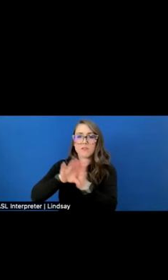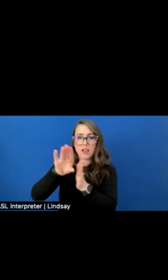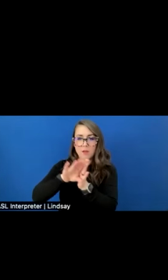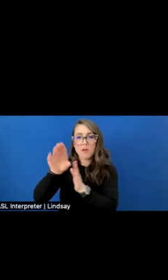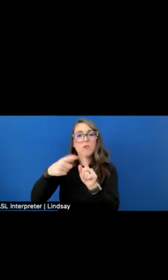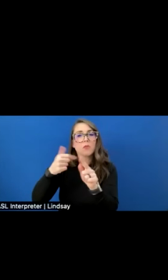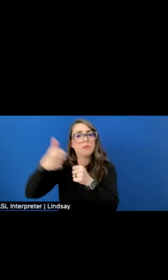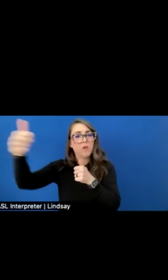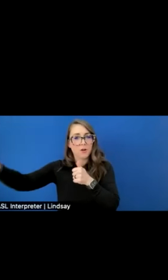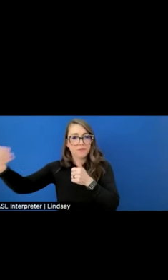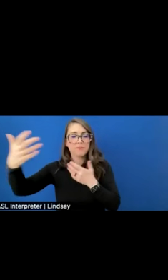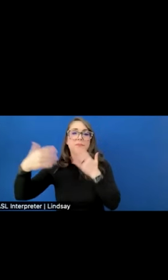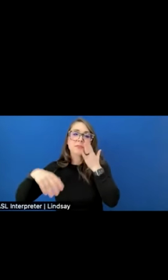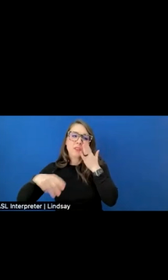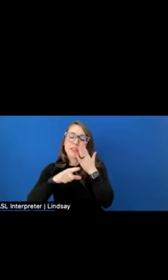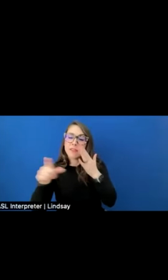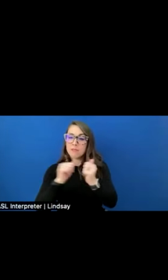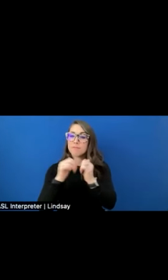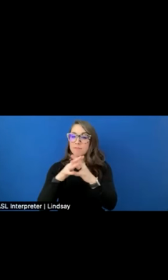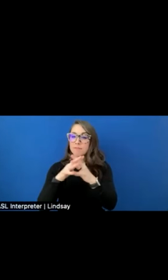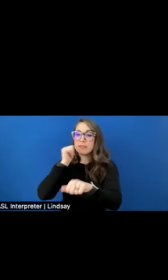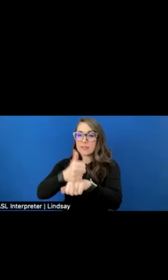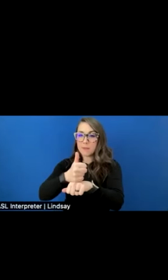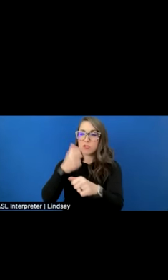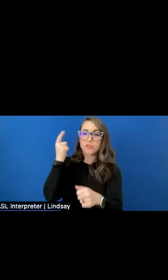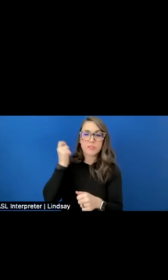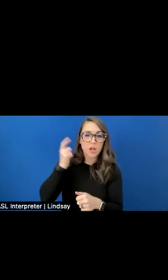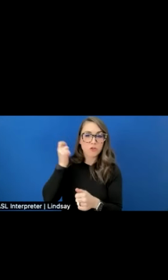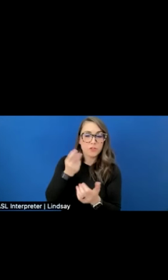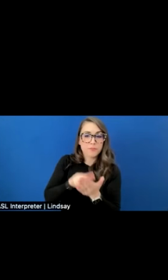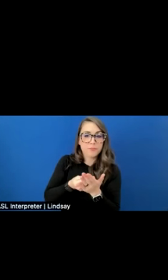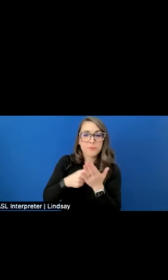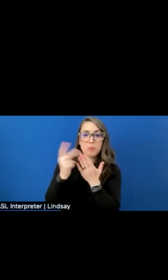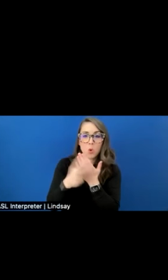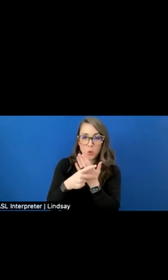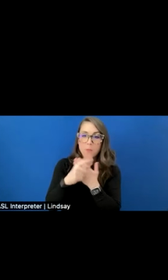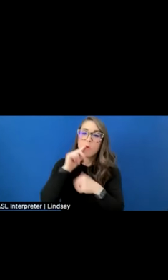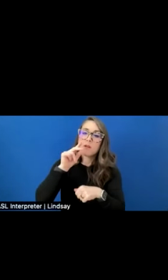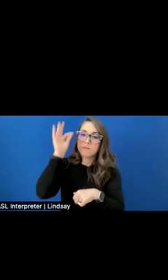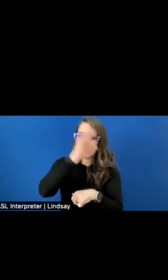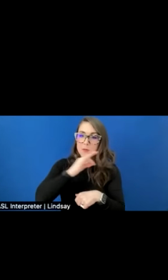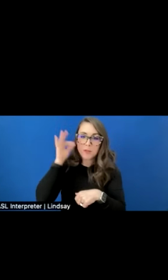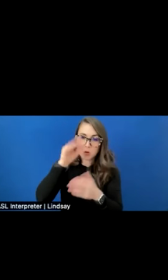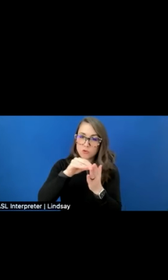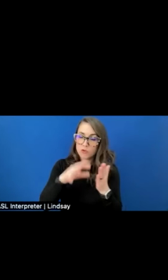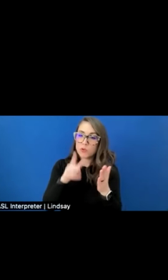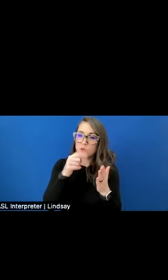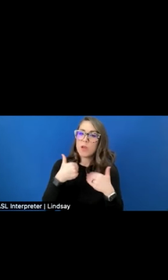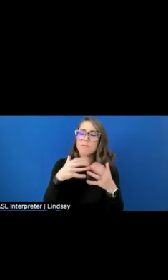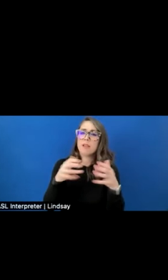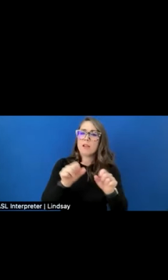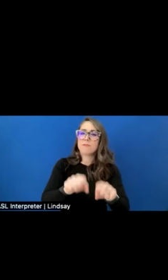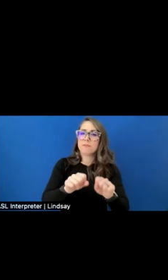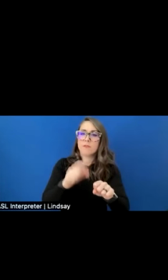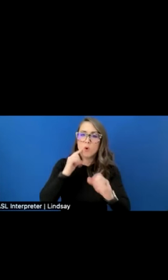establish a scholarship program for Filipino students who had great potential, academic and community service potential, but no money in